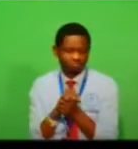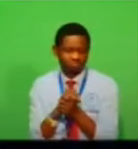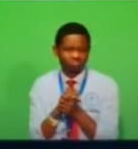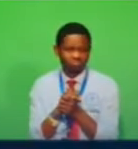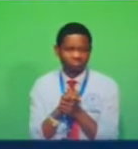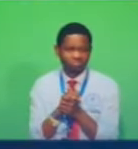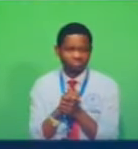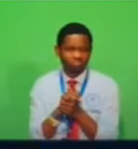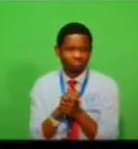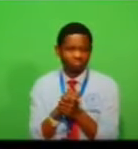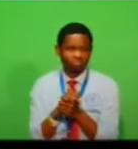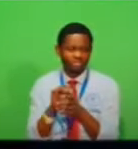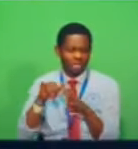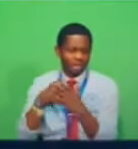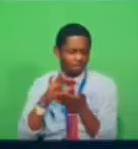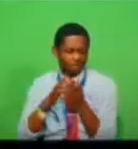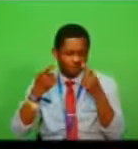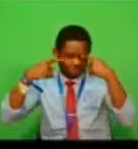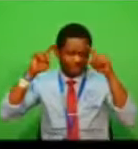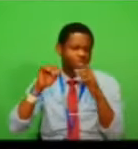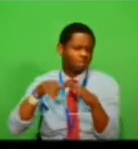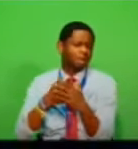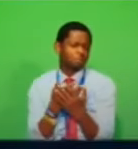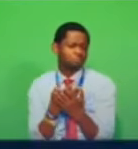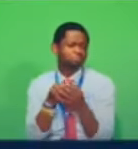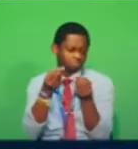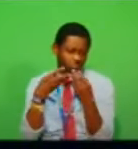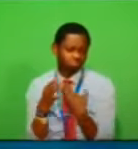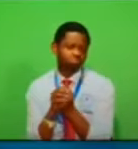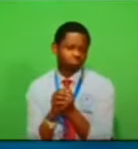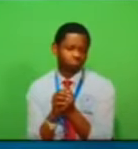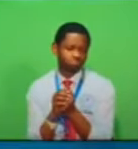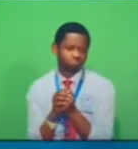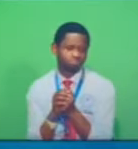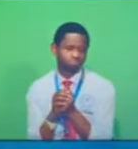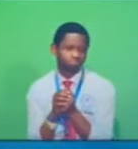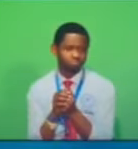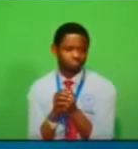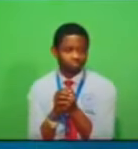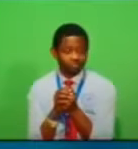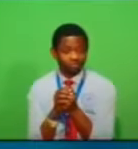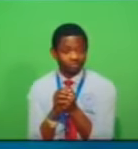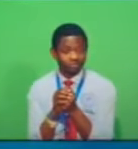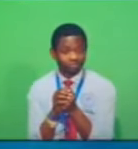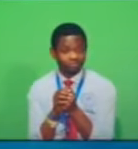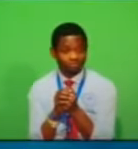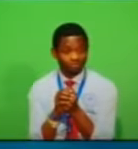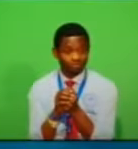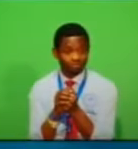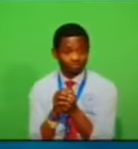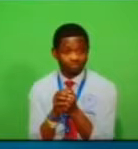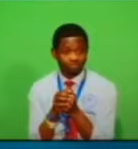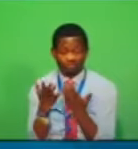you get to be where you are? Thank you, and to the chairman, to the planning commission, the elders, especially Elder